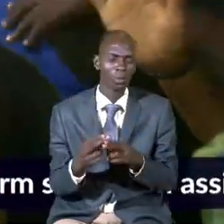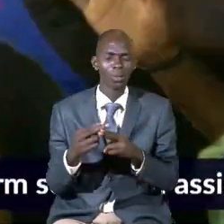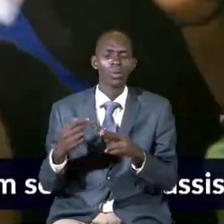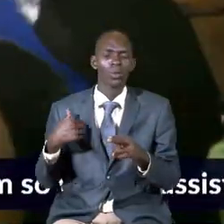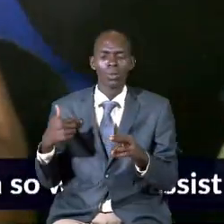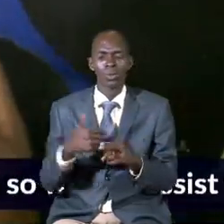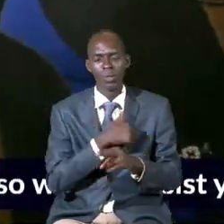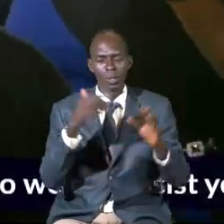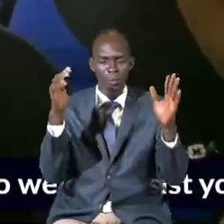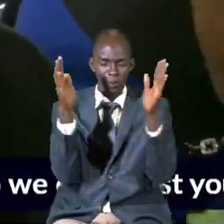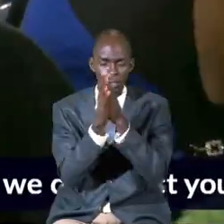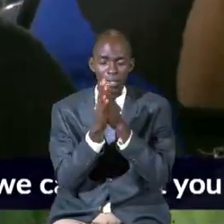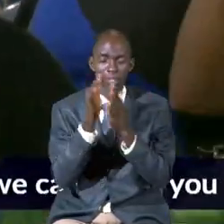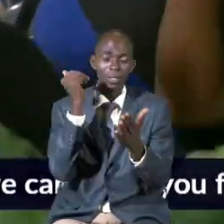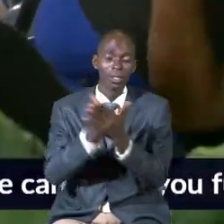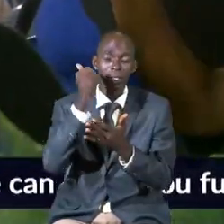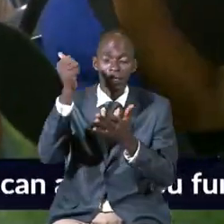pray